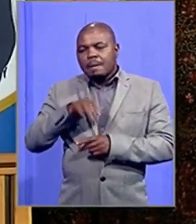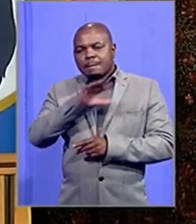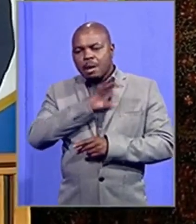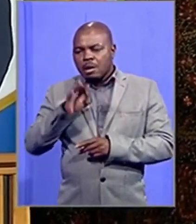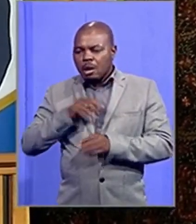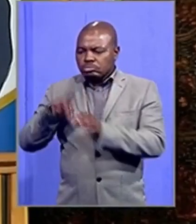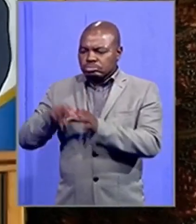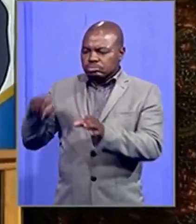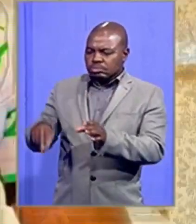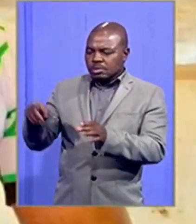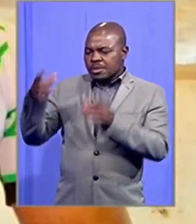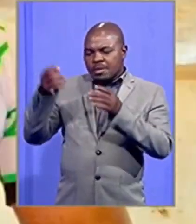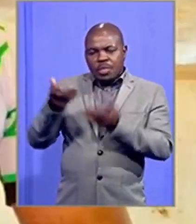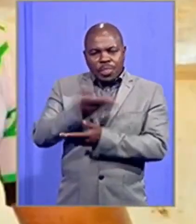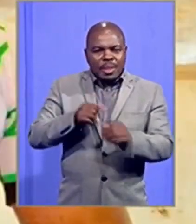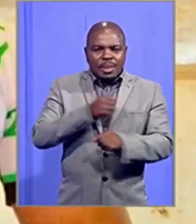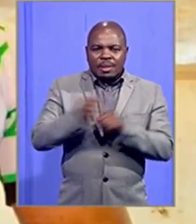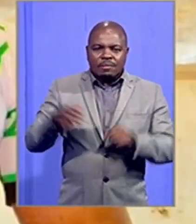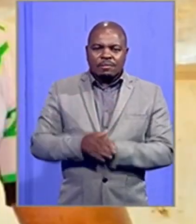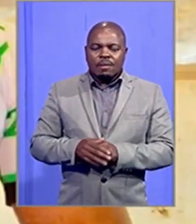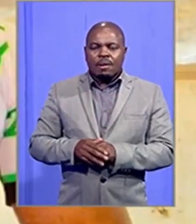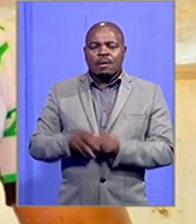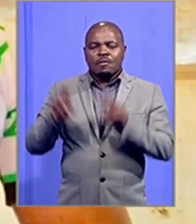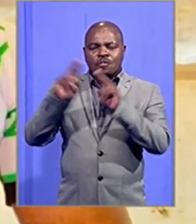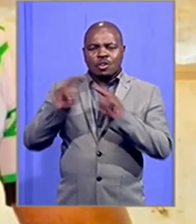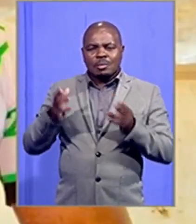we as a foreign